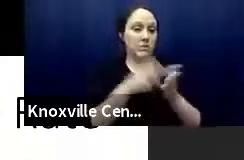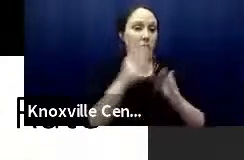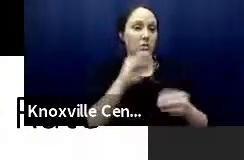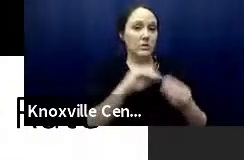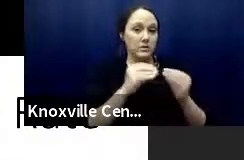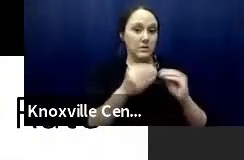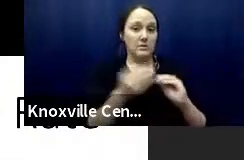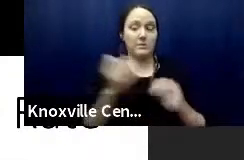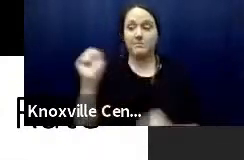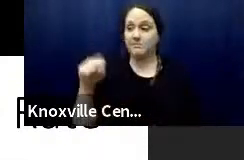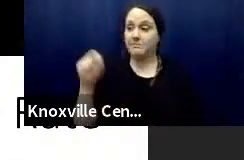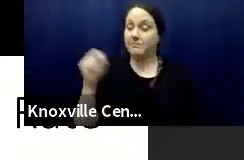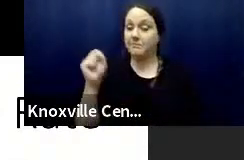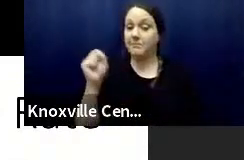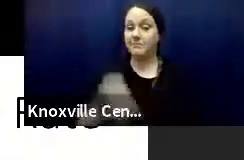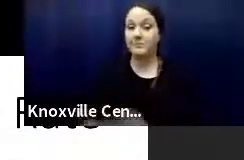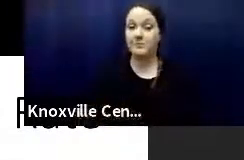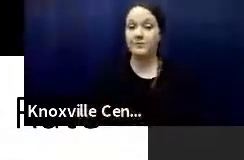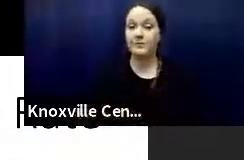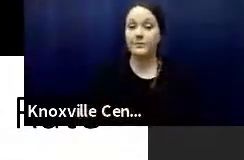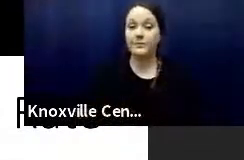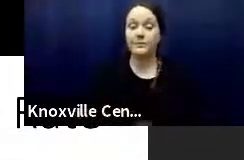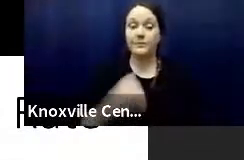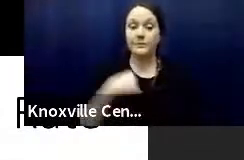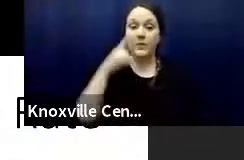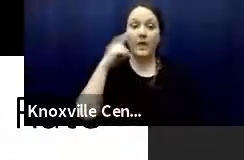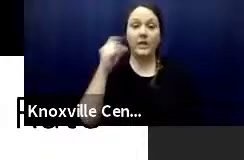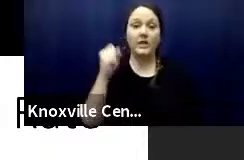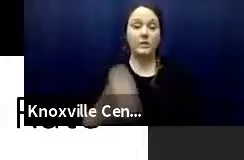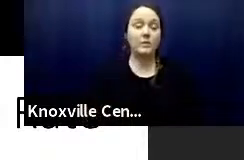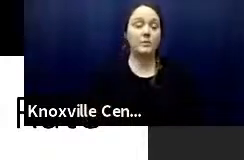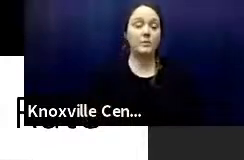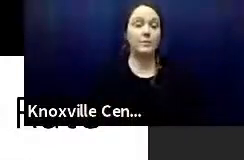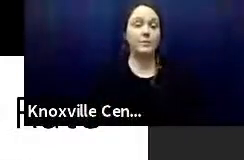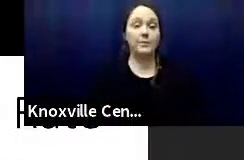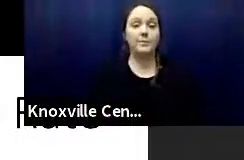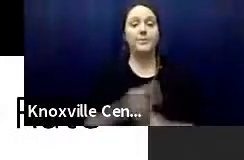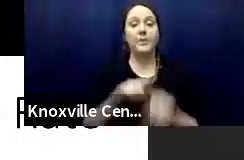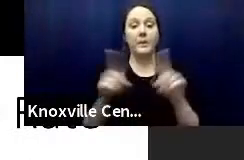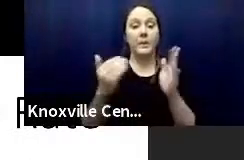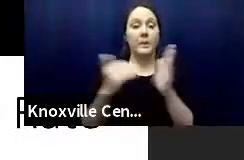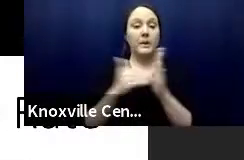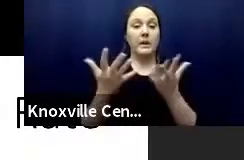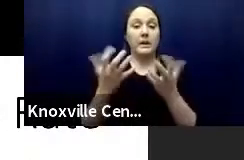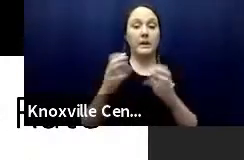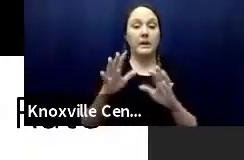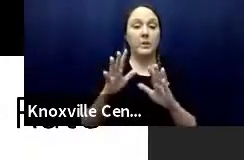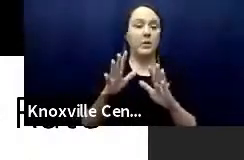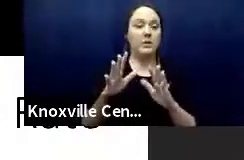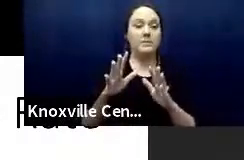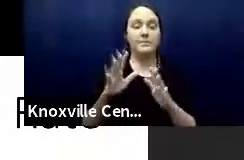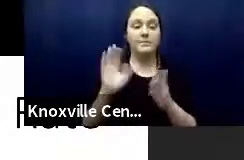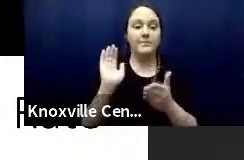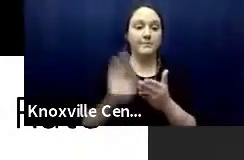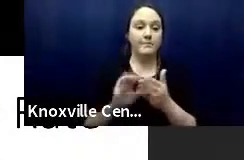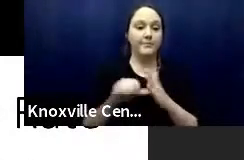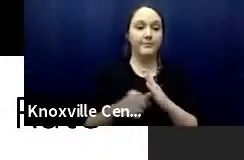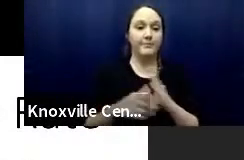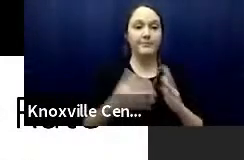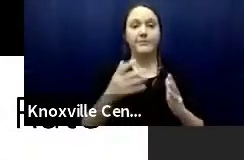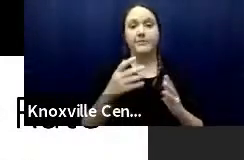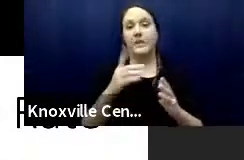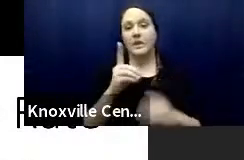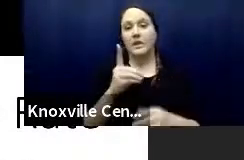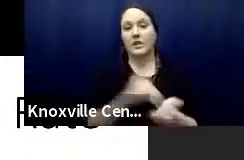Yes. Yeah. I mean, I think so. But again, I don't want to lose sight of the fact that Dr. Buchanan has